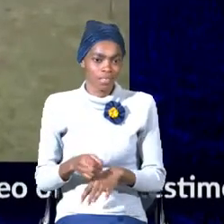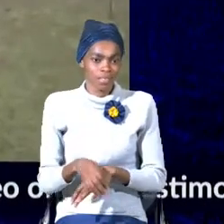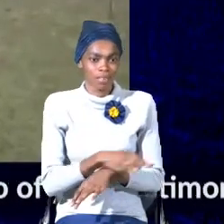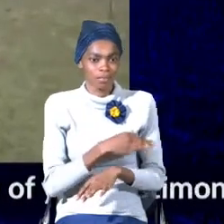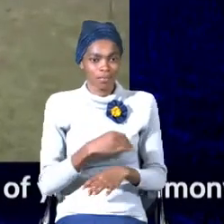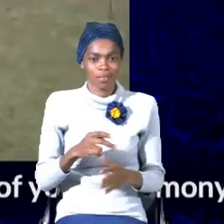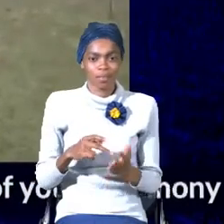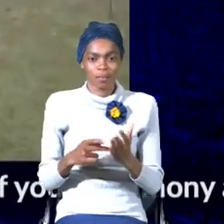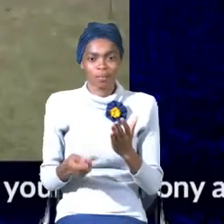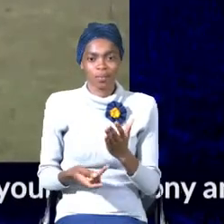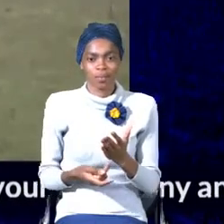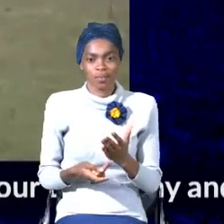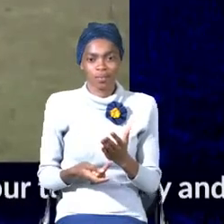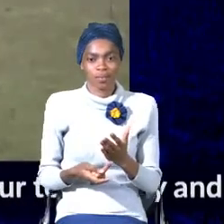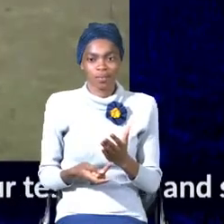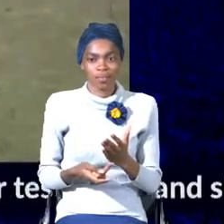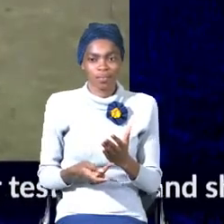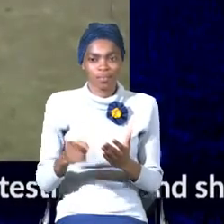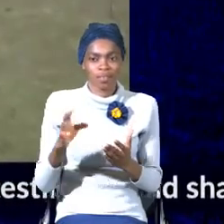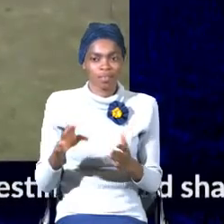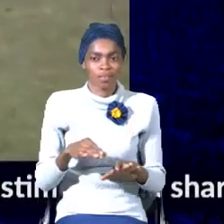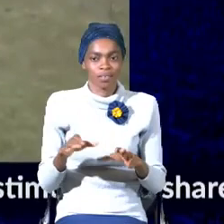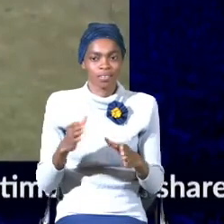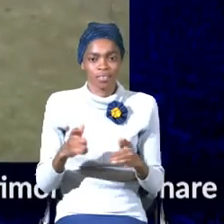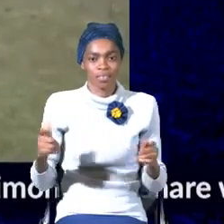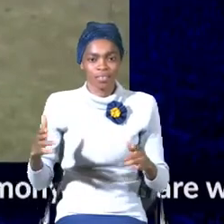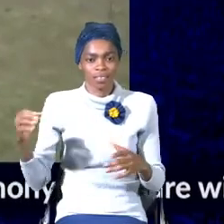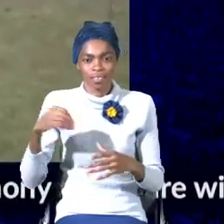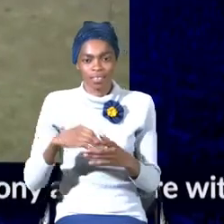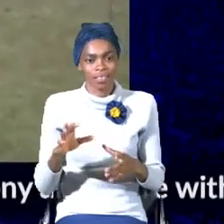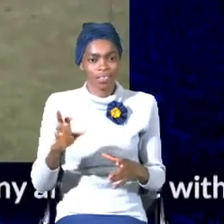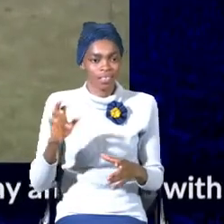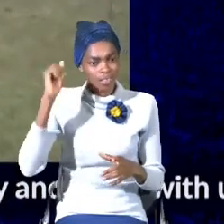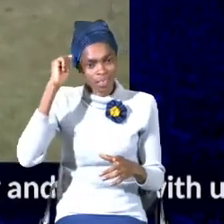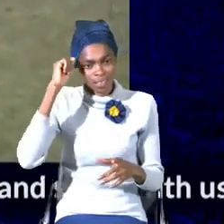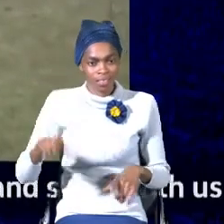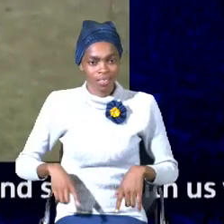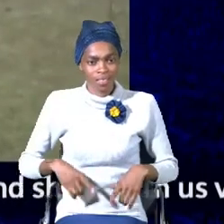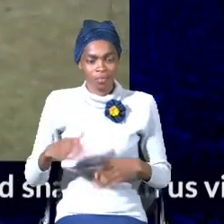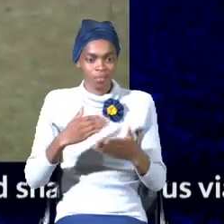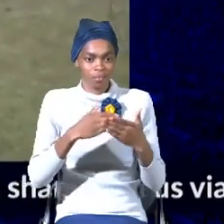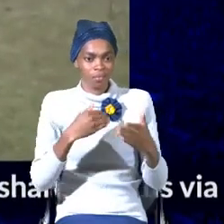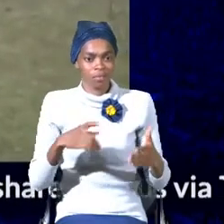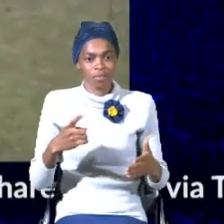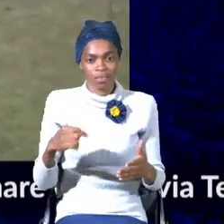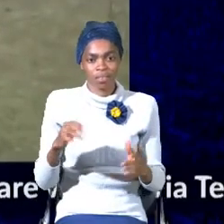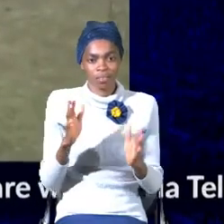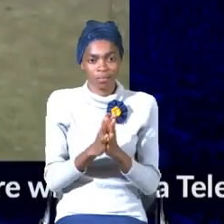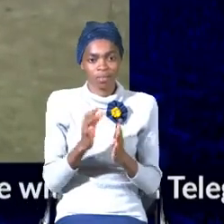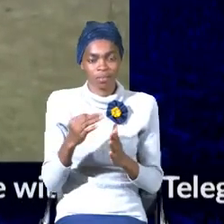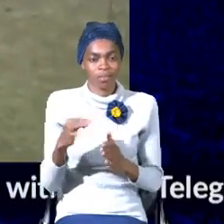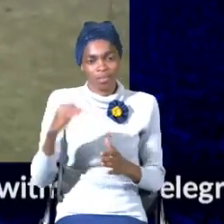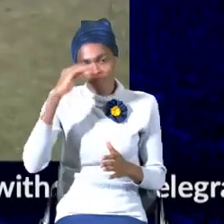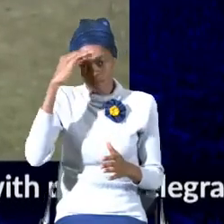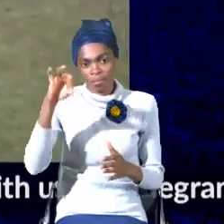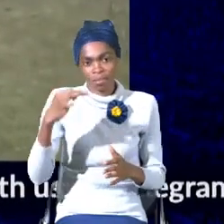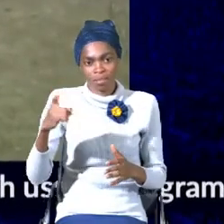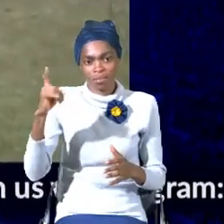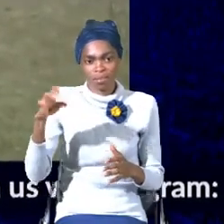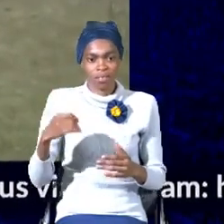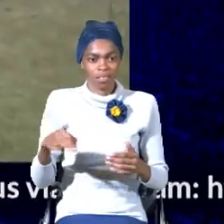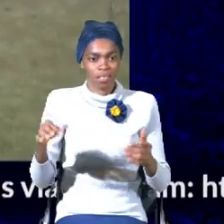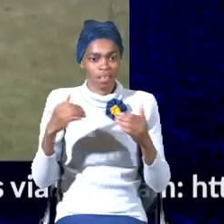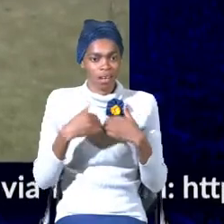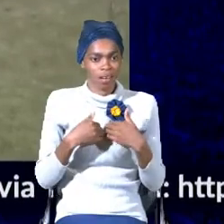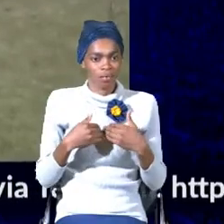God did two things in my life. Firstly, before the prayer of the man of God, I was having a sharp pain on my